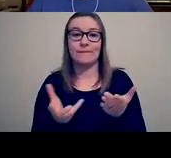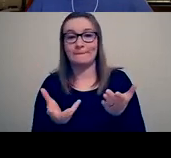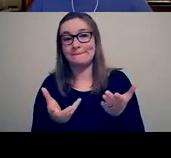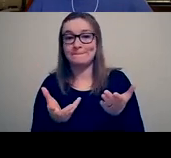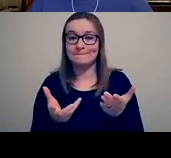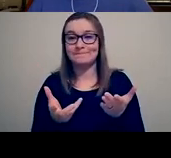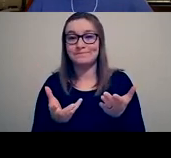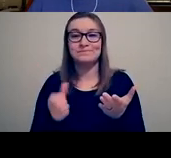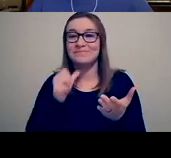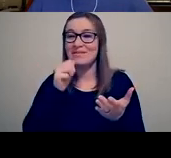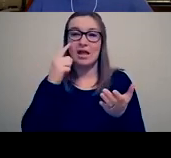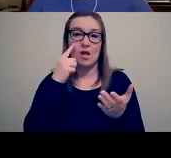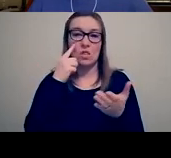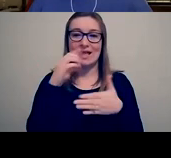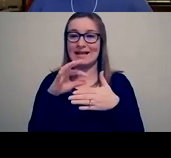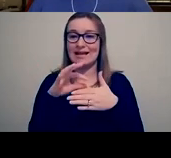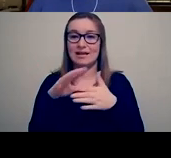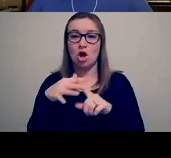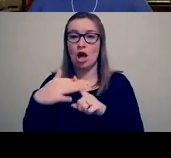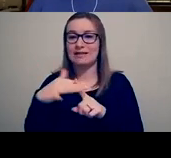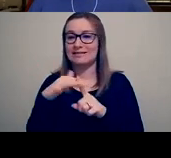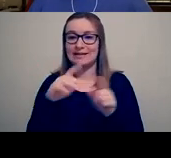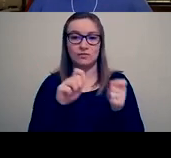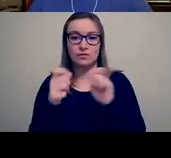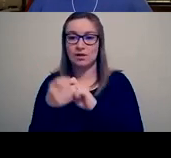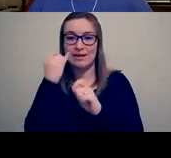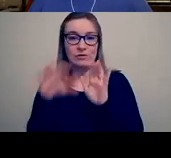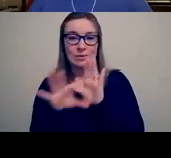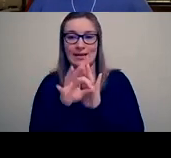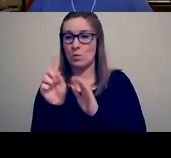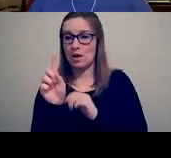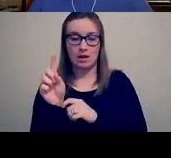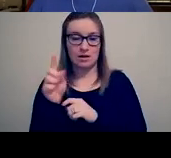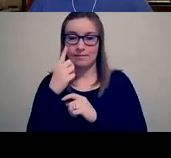I don't think these are context changes when you select one of these because we're still in this